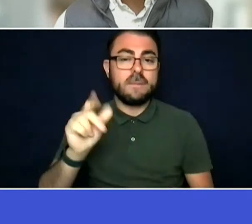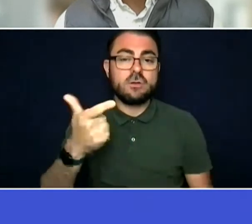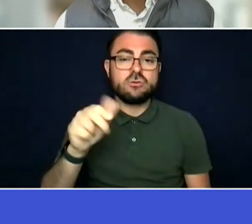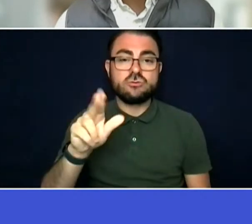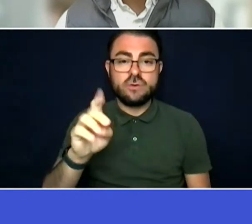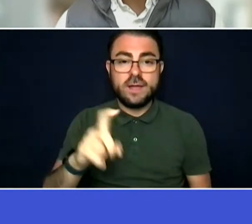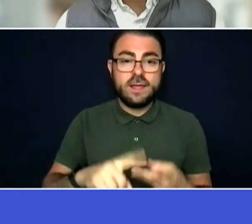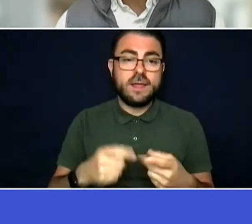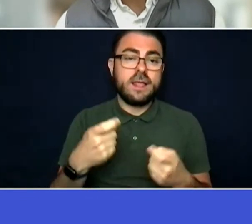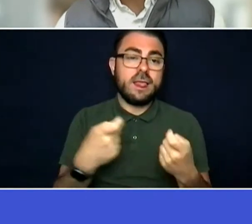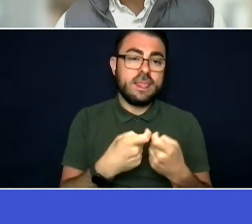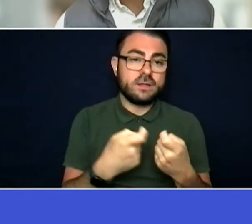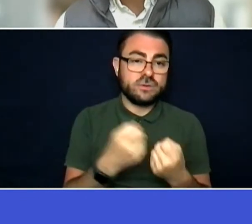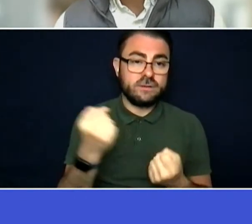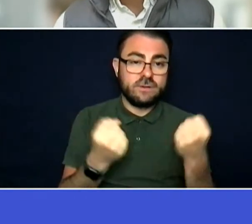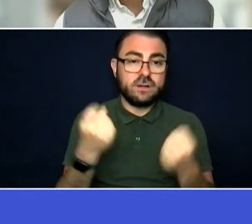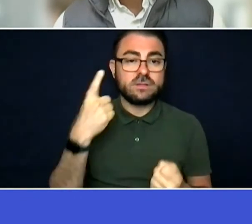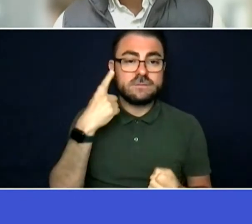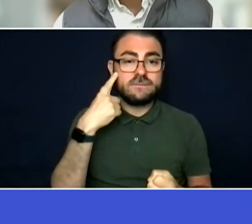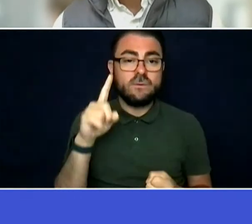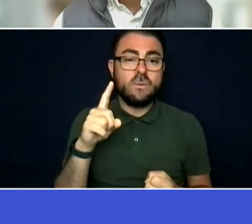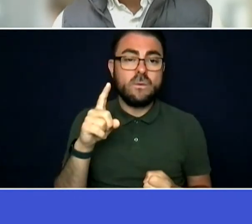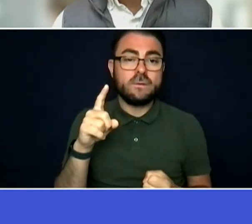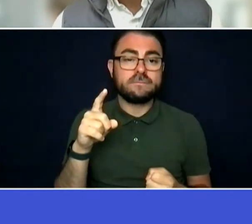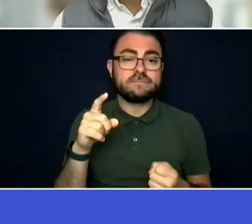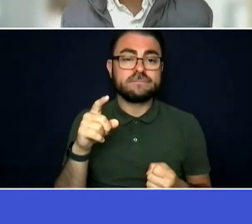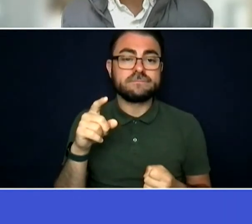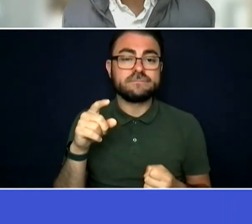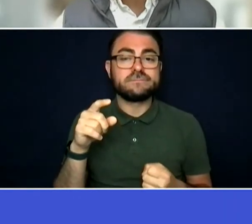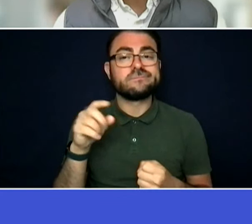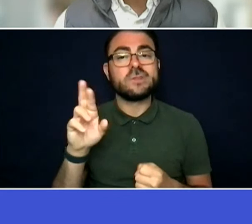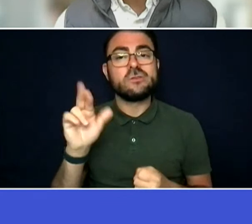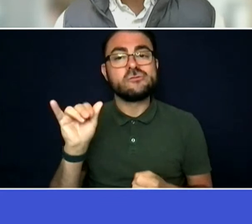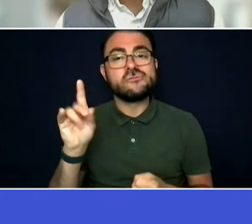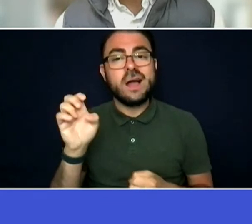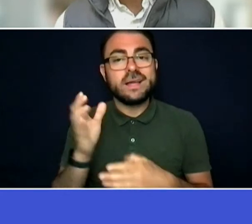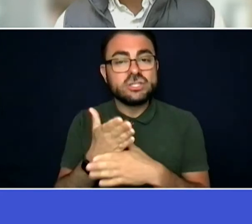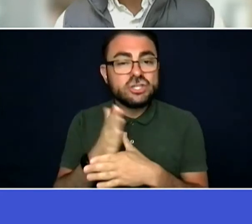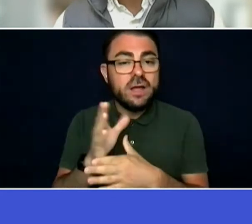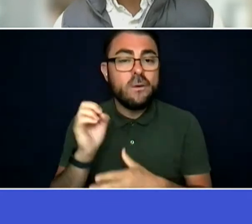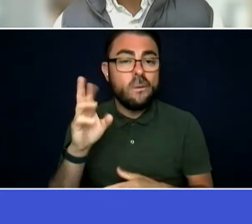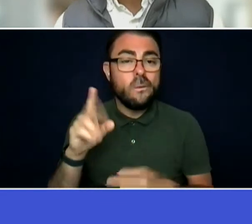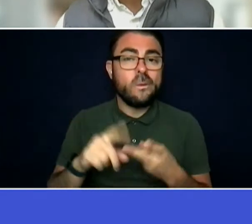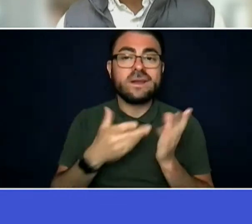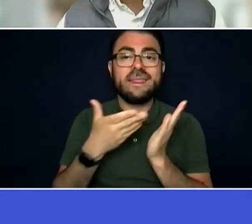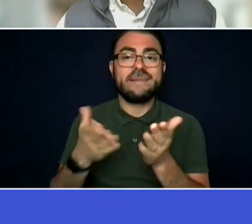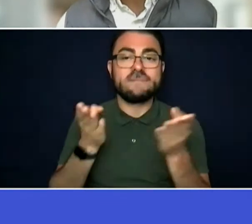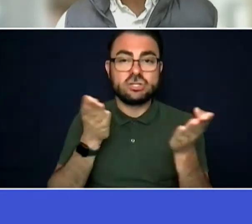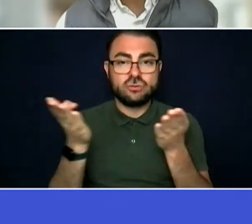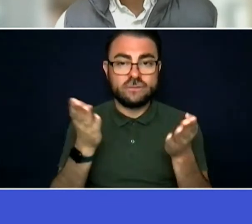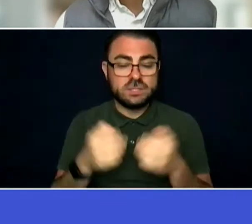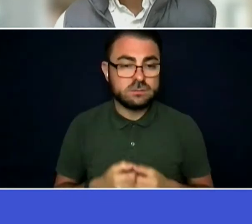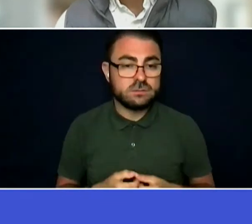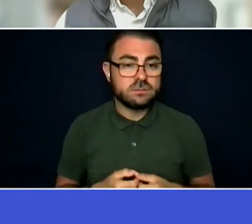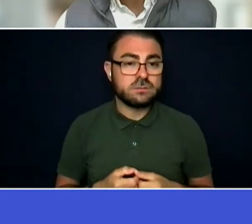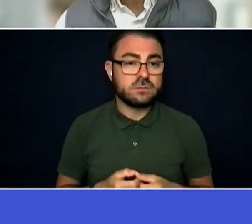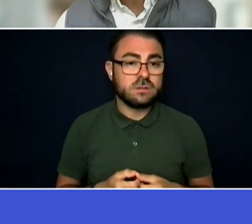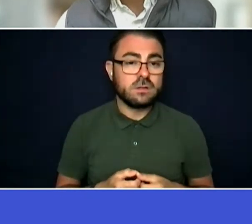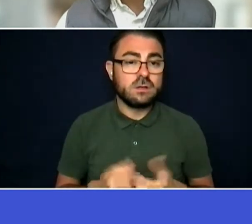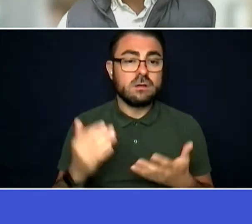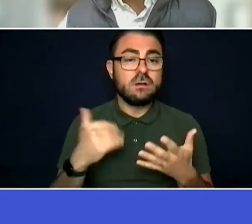use, including ride hailing or delivery services. Additionally, we expect to support student-led climate